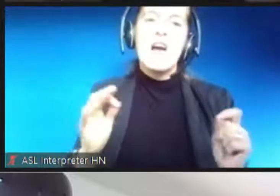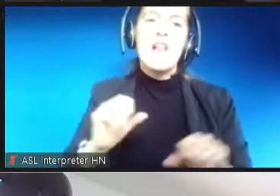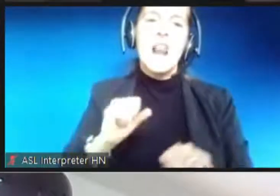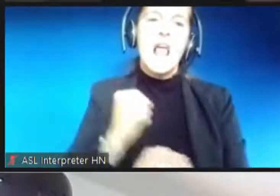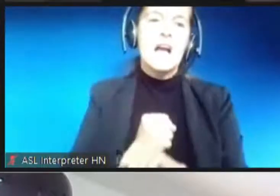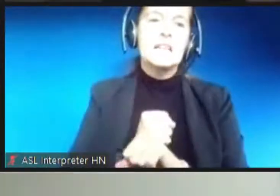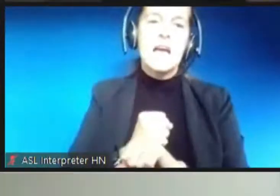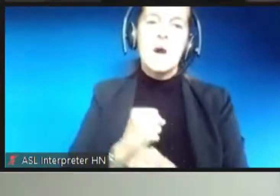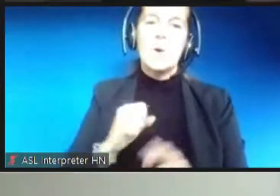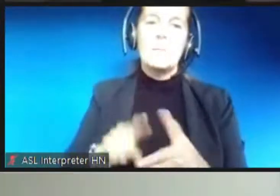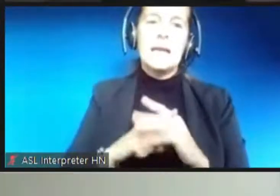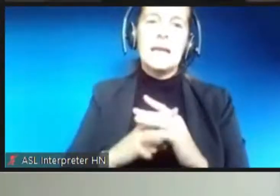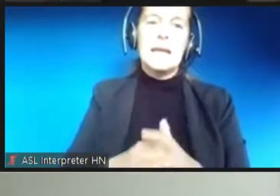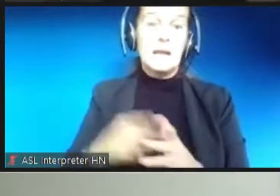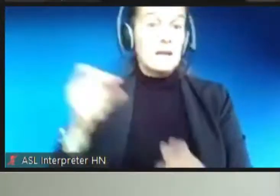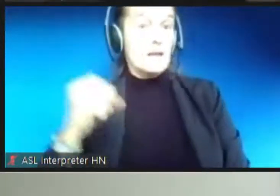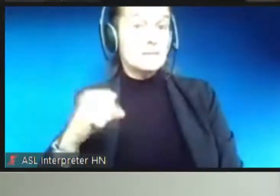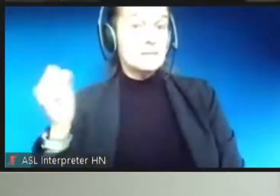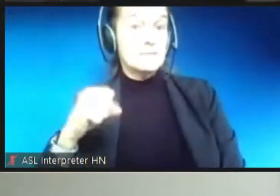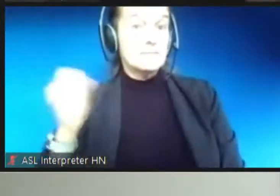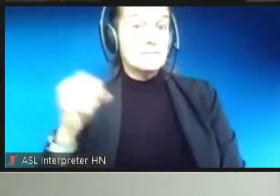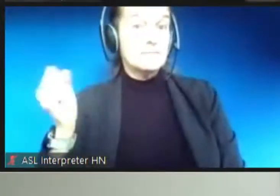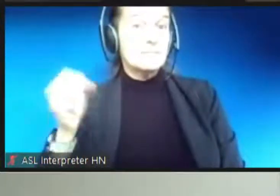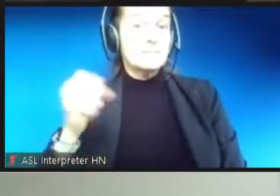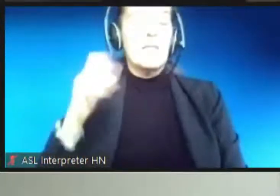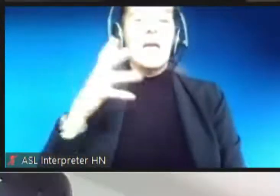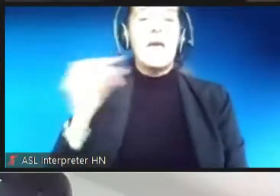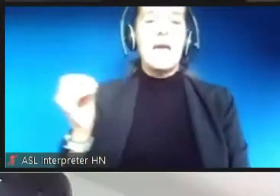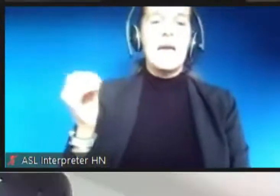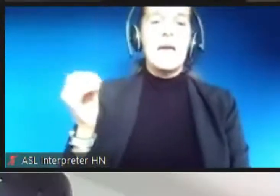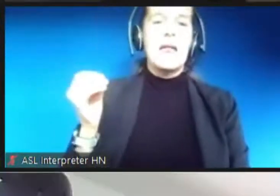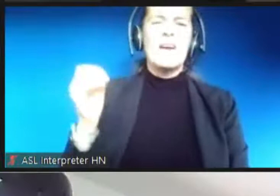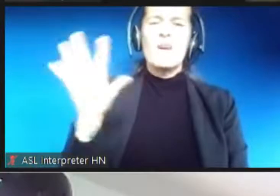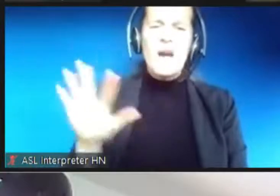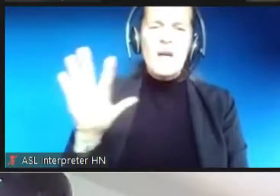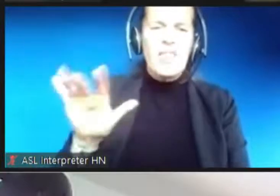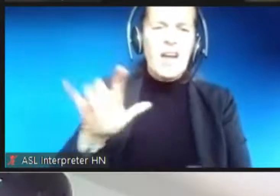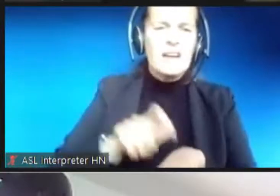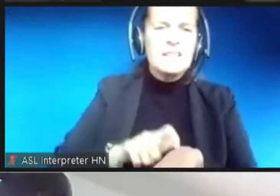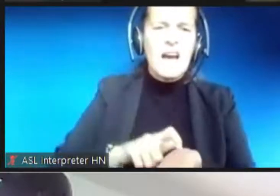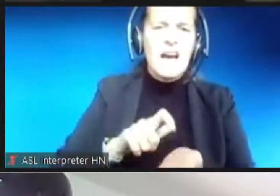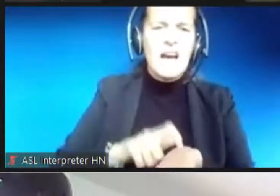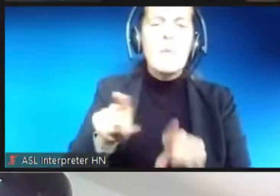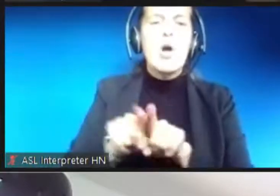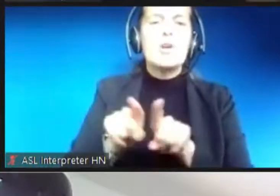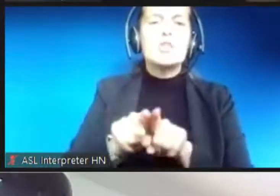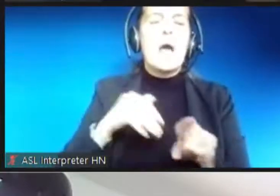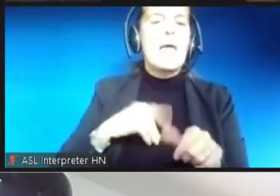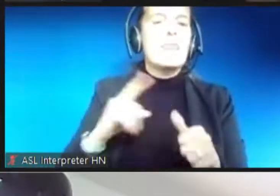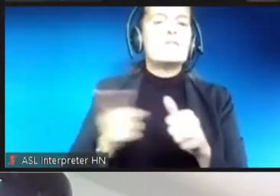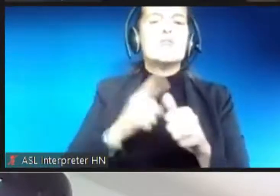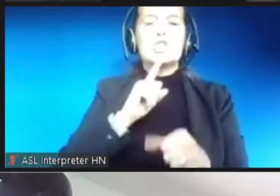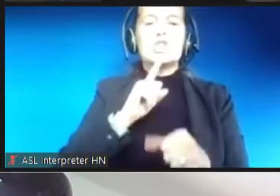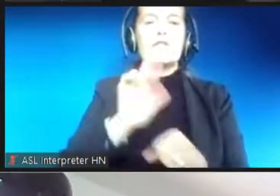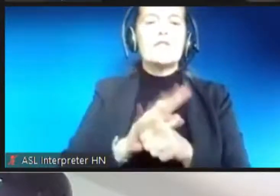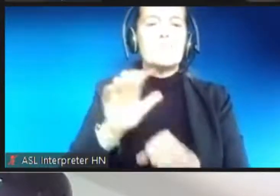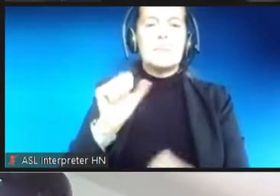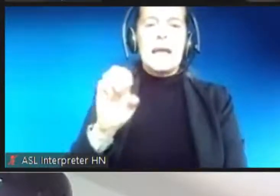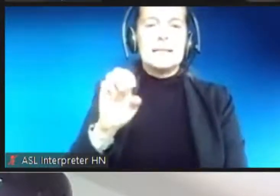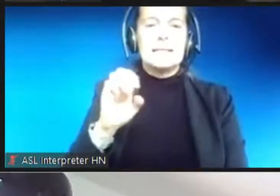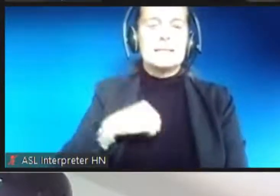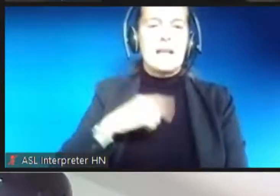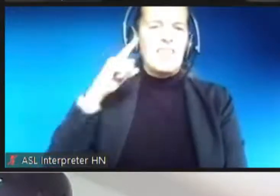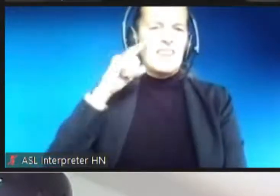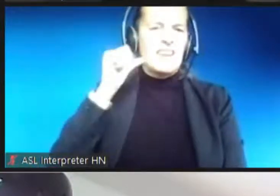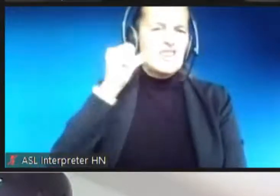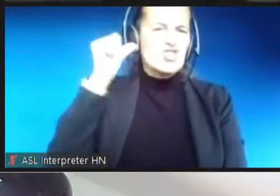beginning. Yes. And sometime around then, we also had our first confirmed case. I think yesterday was the anniversary of